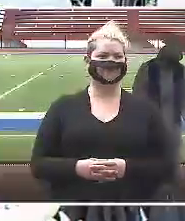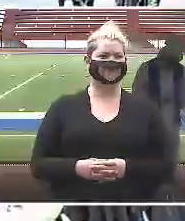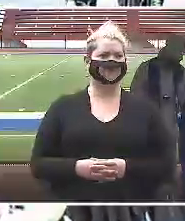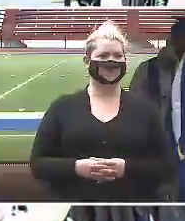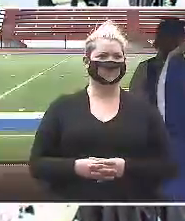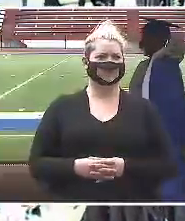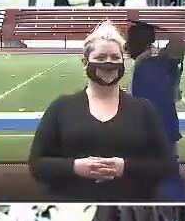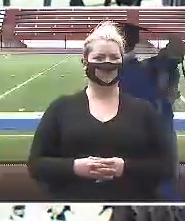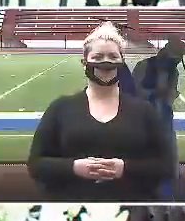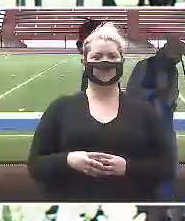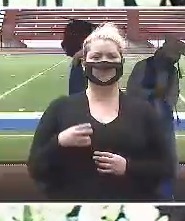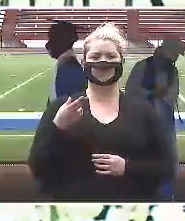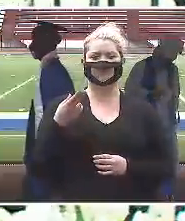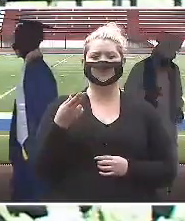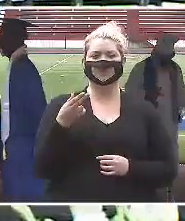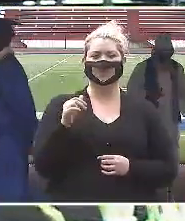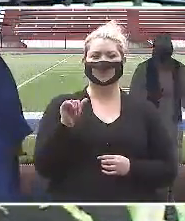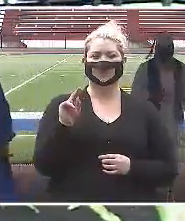Hannah Fike.